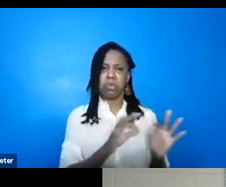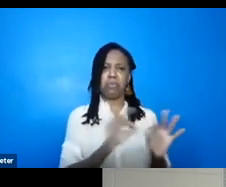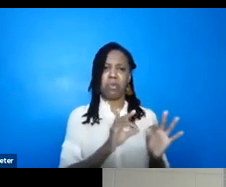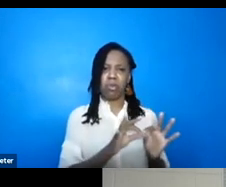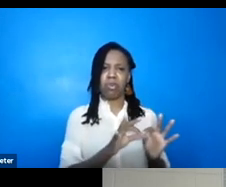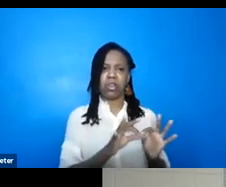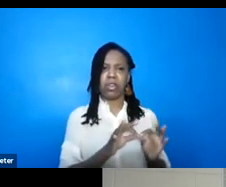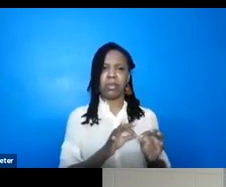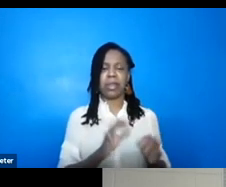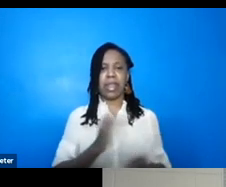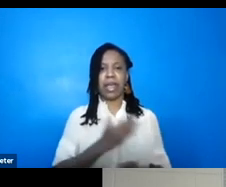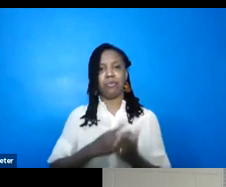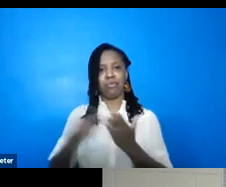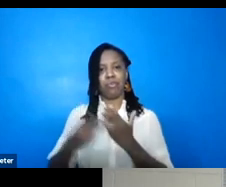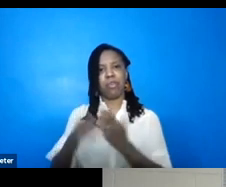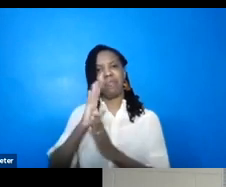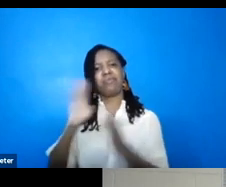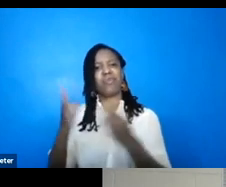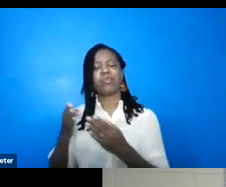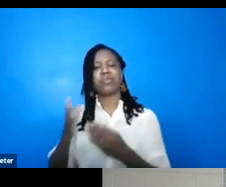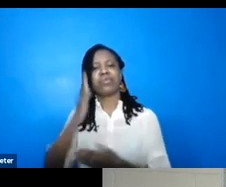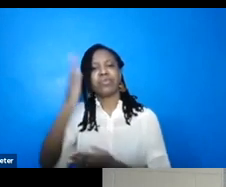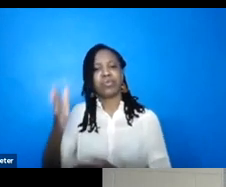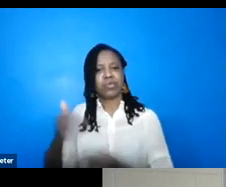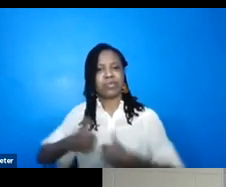but really trying to help them focus on what they want.